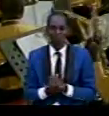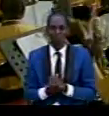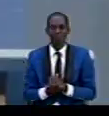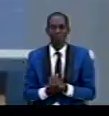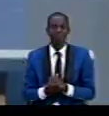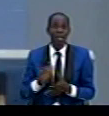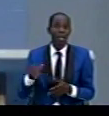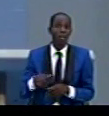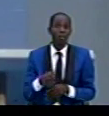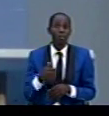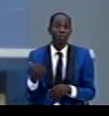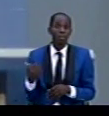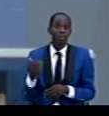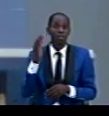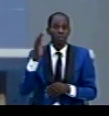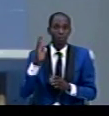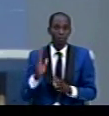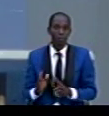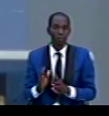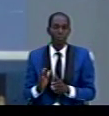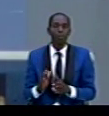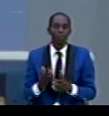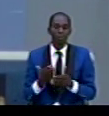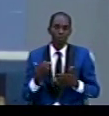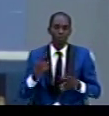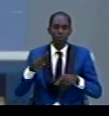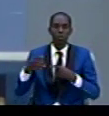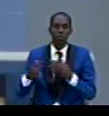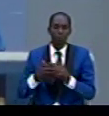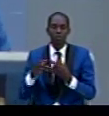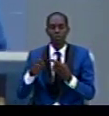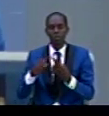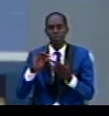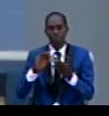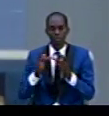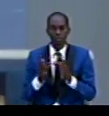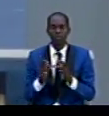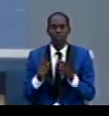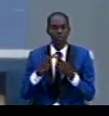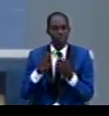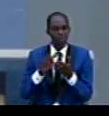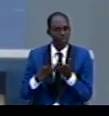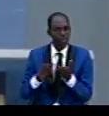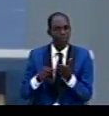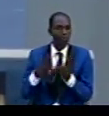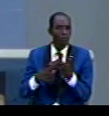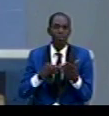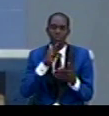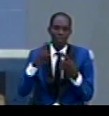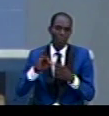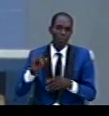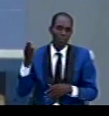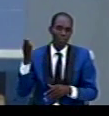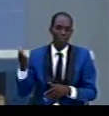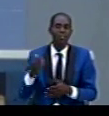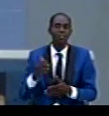Another testifier. Then we go online to check what's happening there.